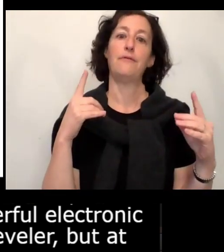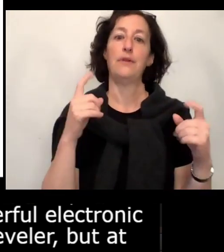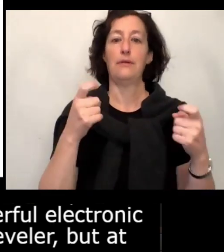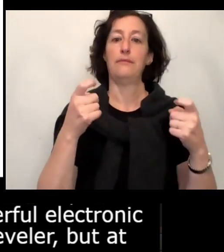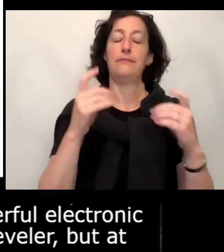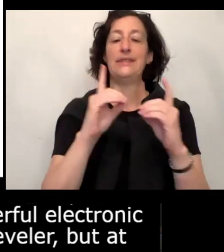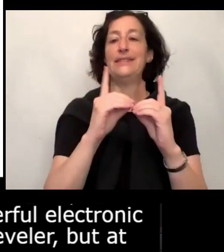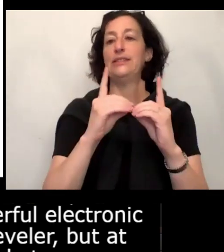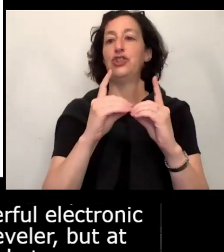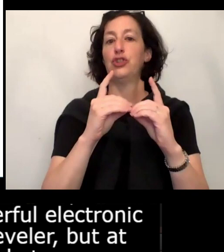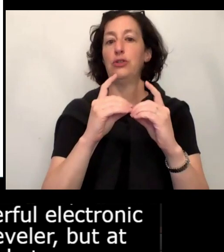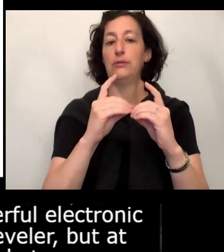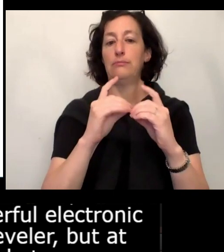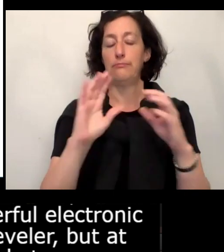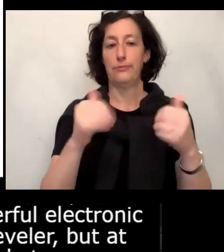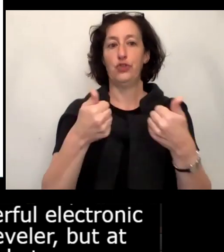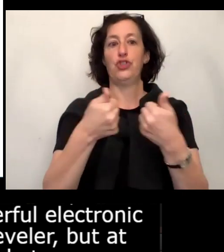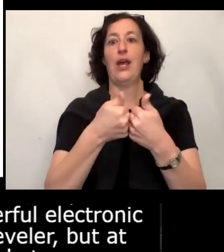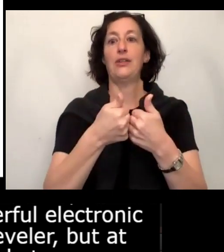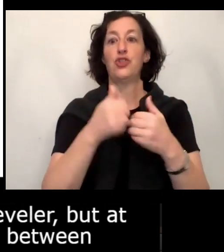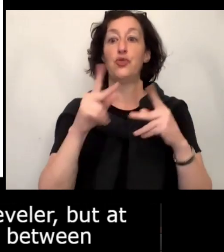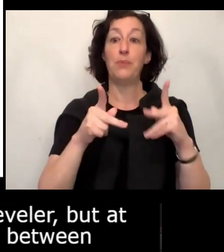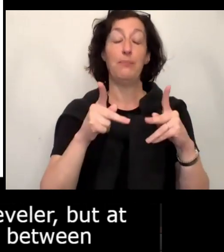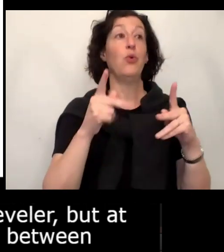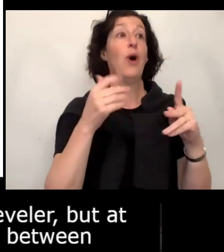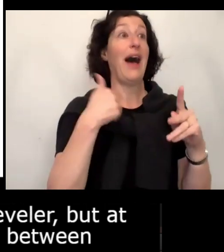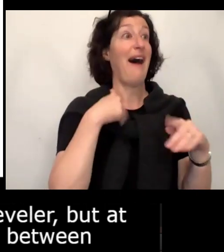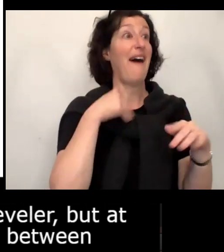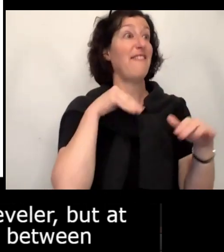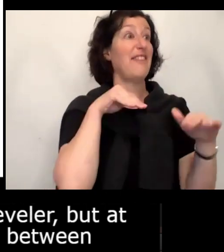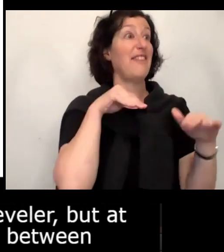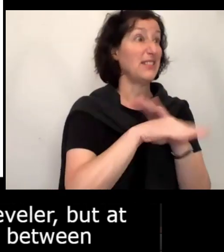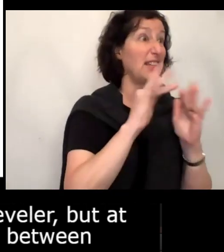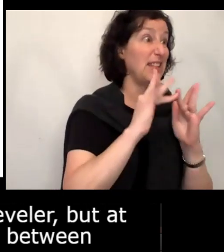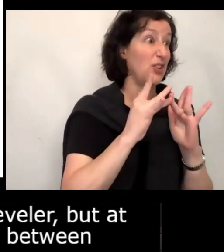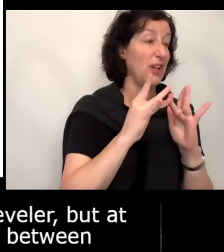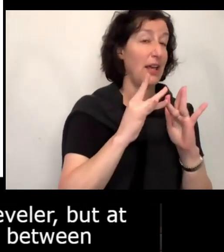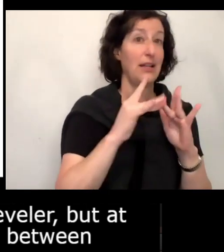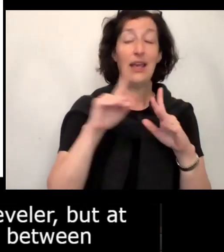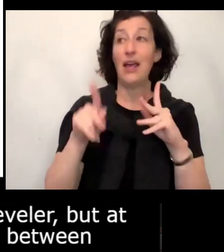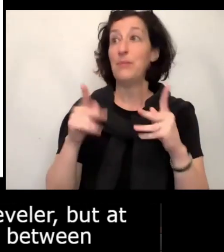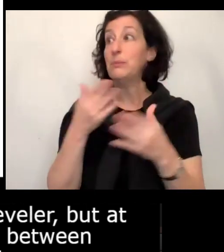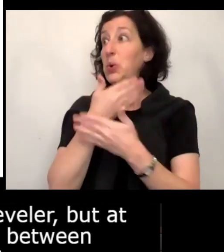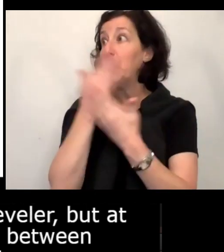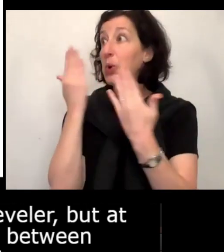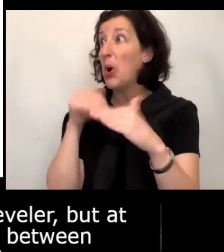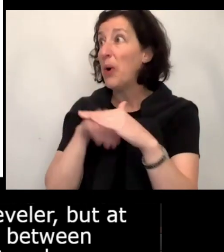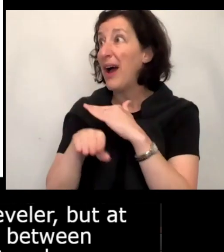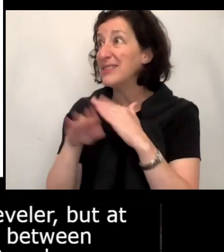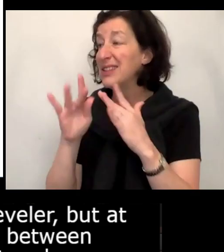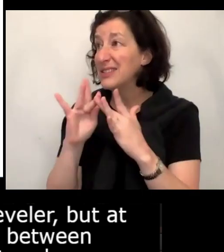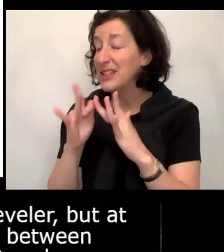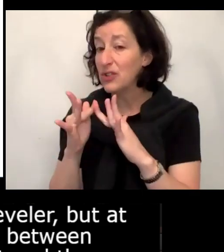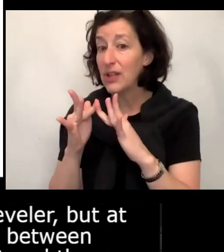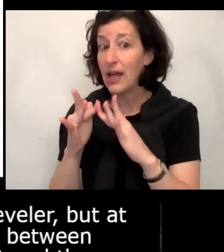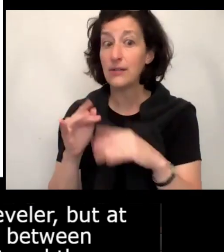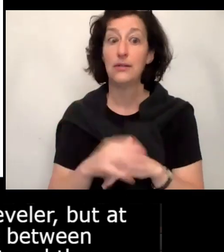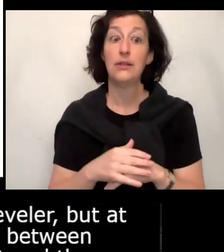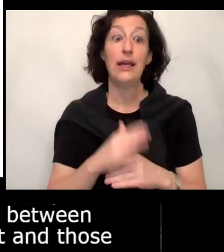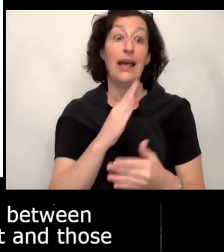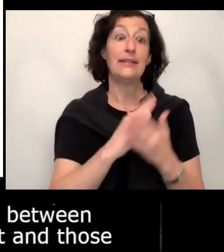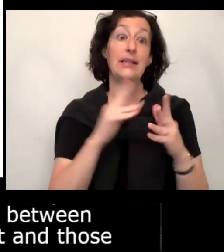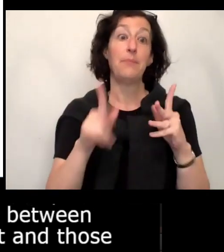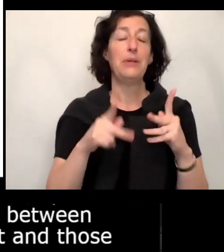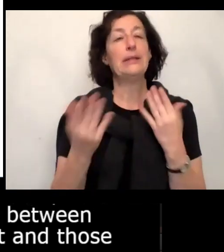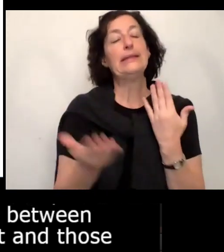those who have the internet and those who do not, and those who have easy access to the